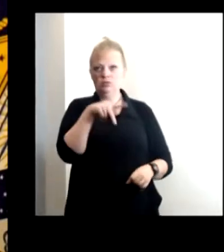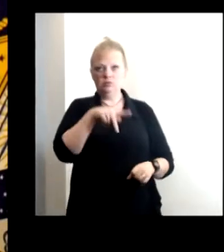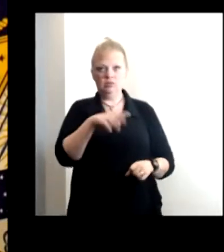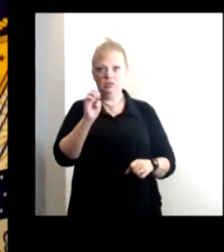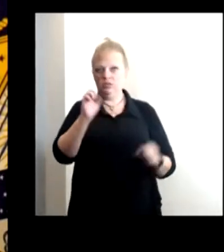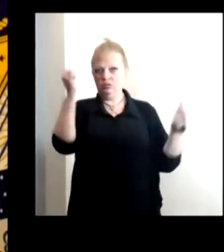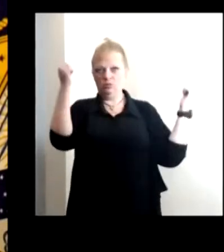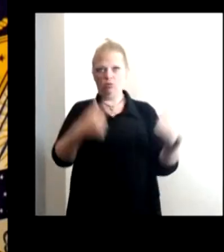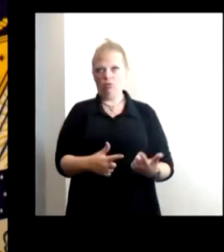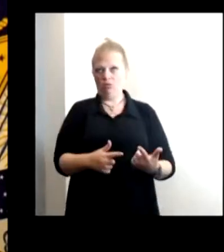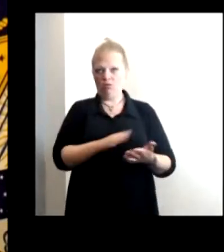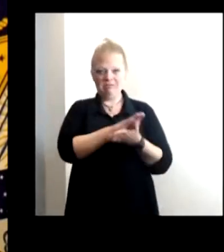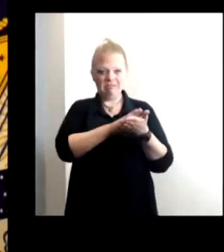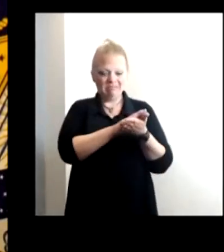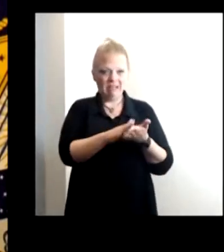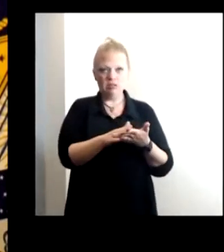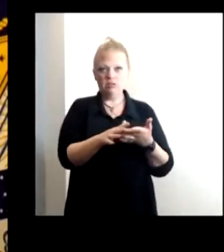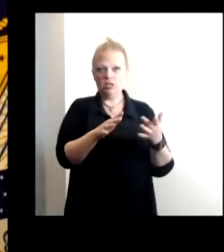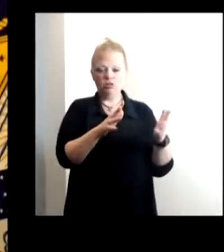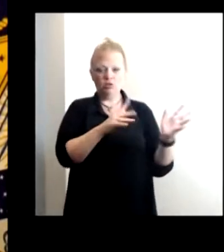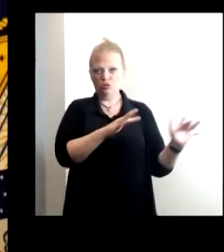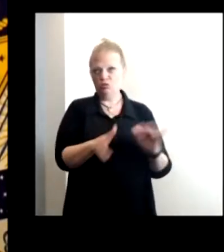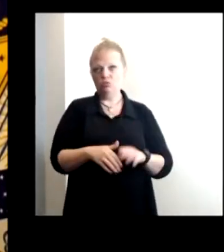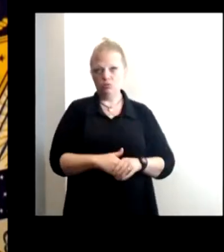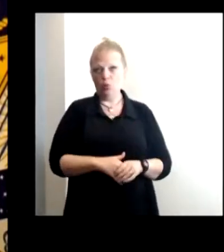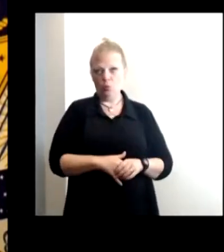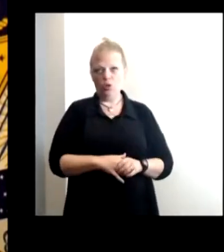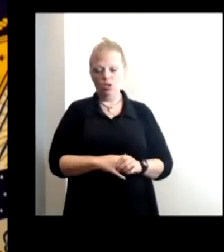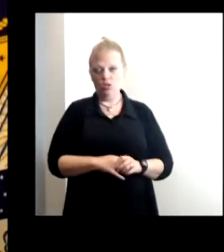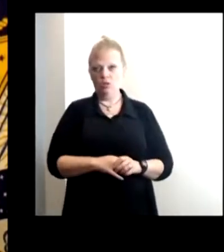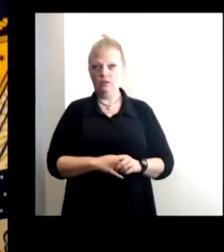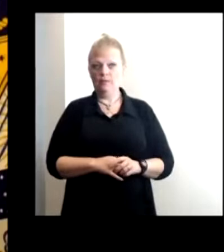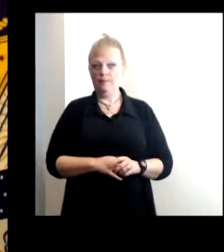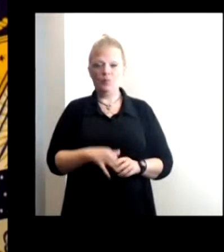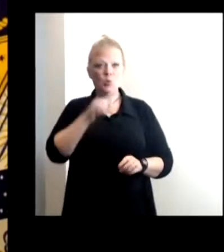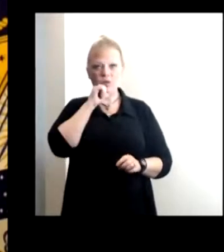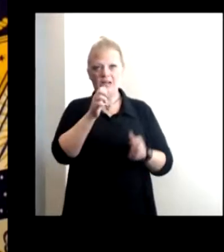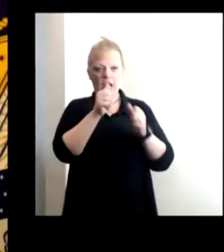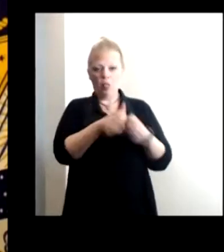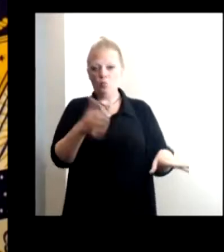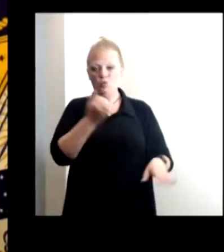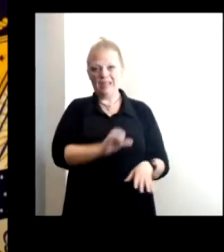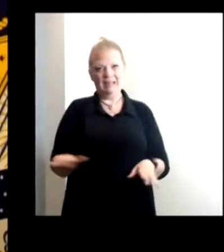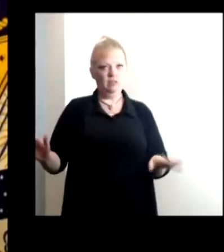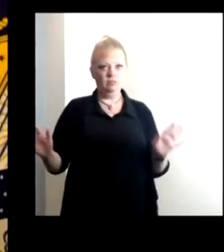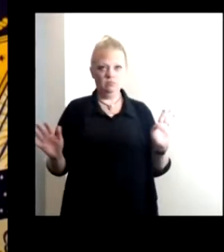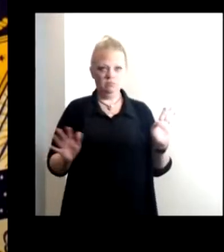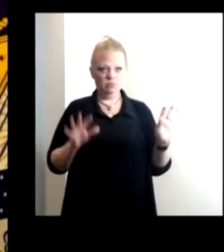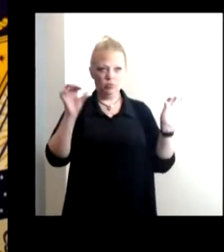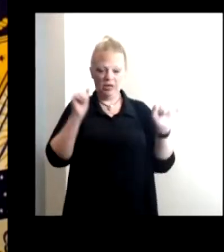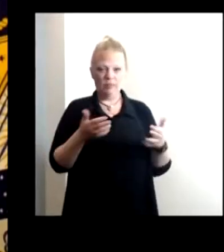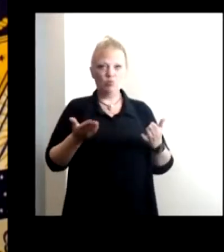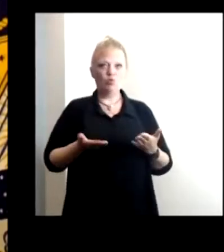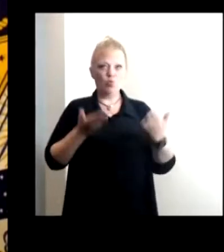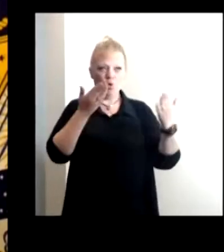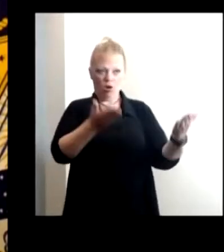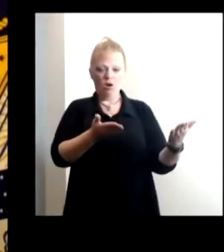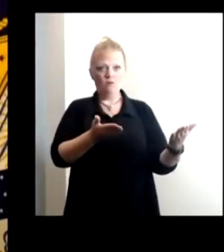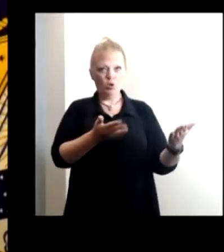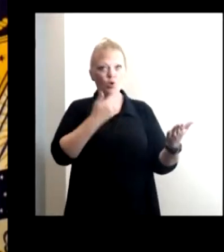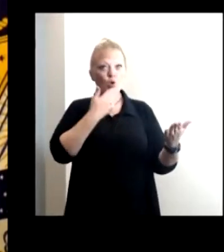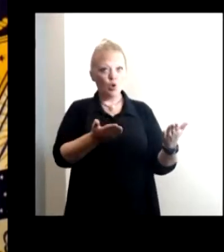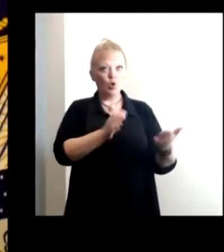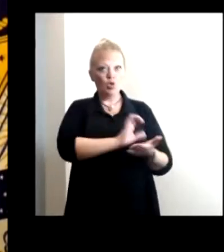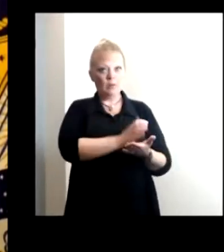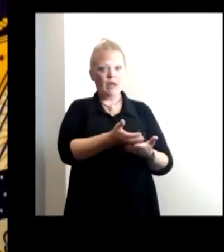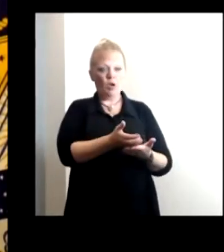equipment, sanitizer, and related entities. So we did not lose any. We are able to offer a significant portion